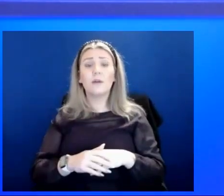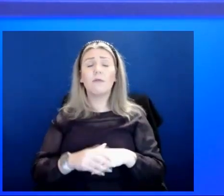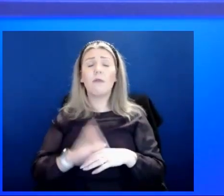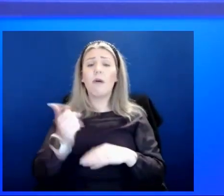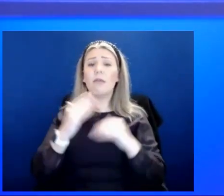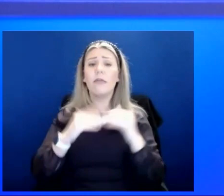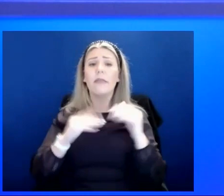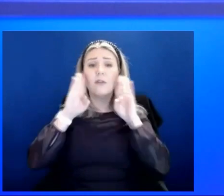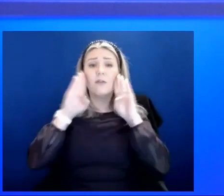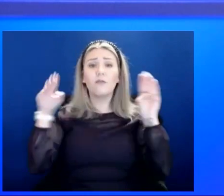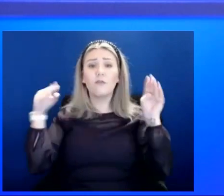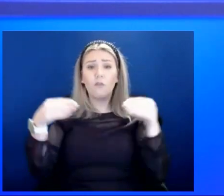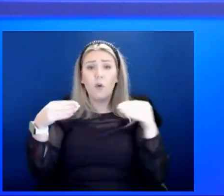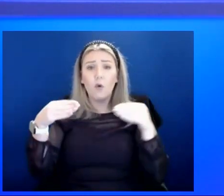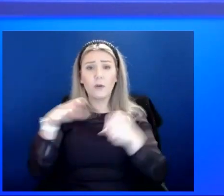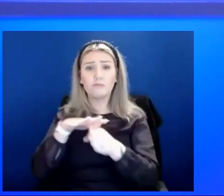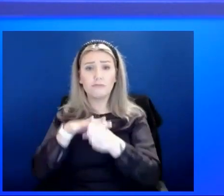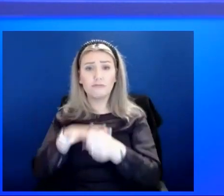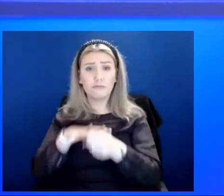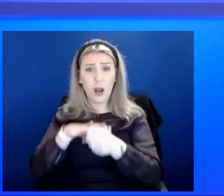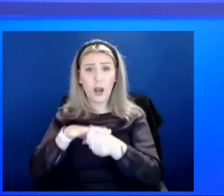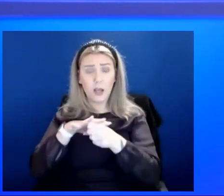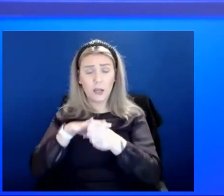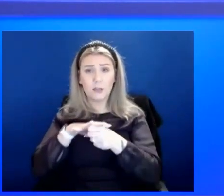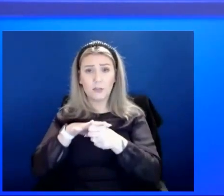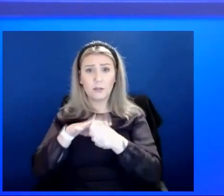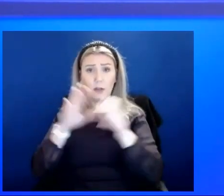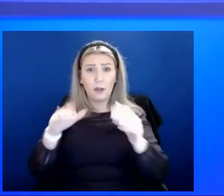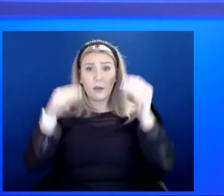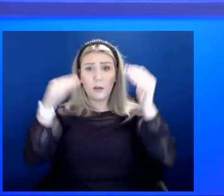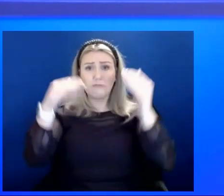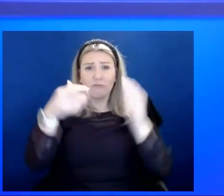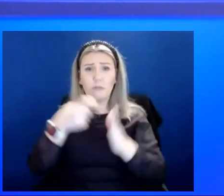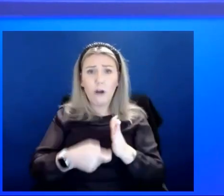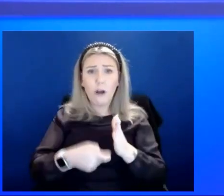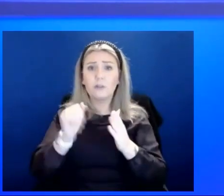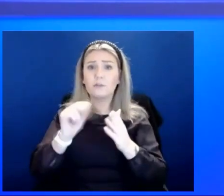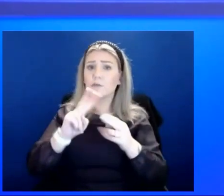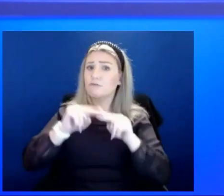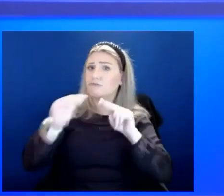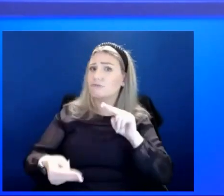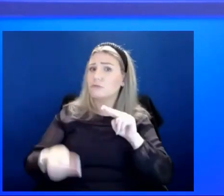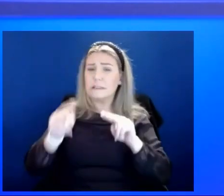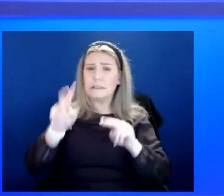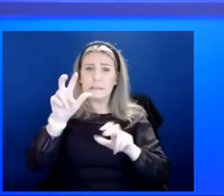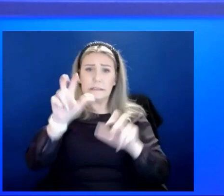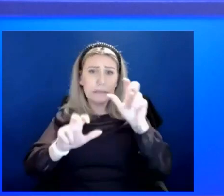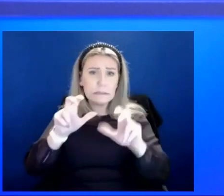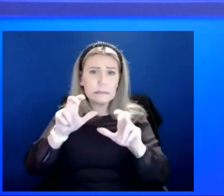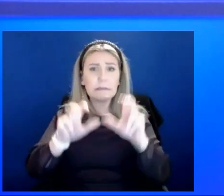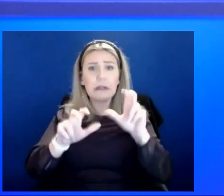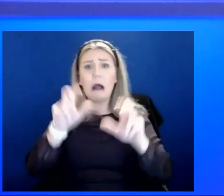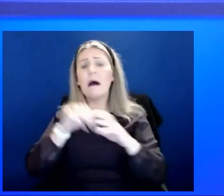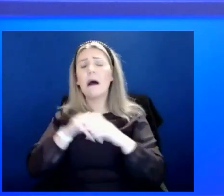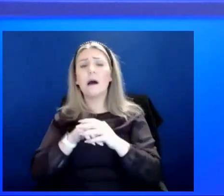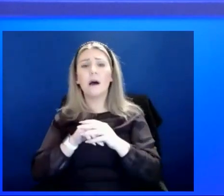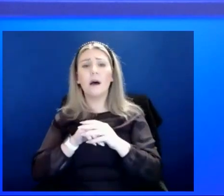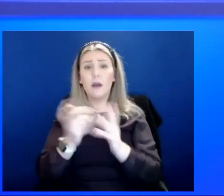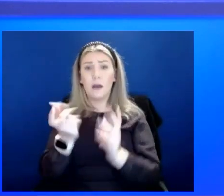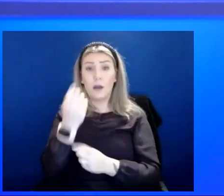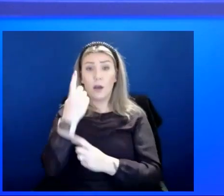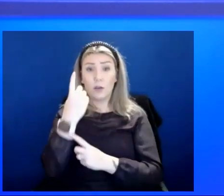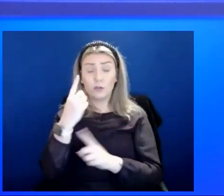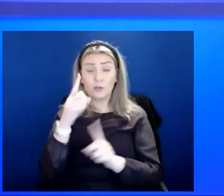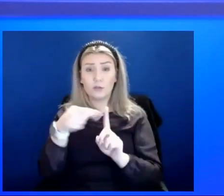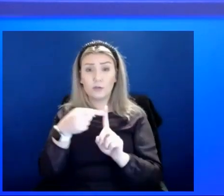the stress of increasing prices of things or decreasing stock values, understand that when we look at